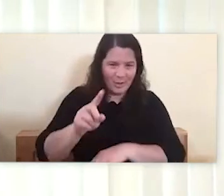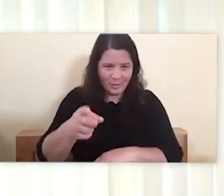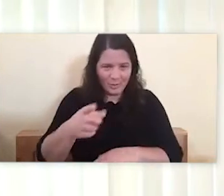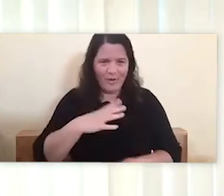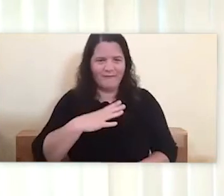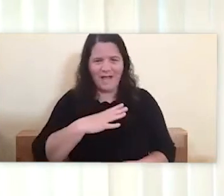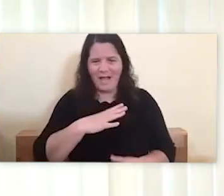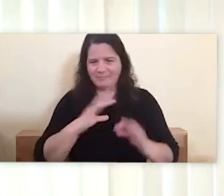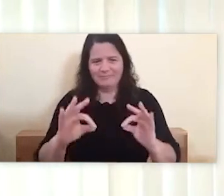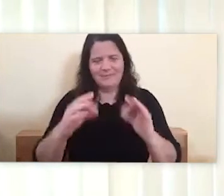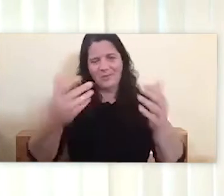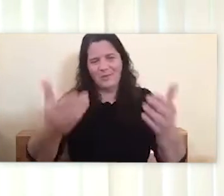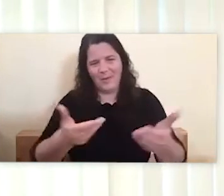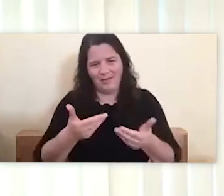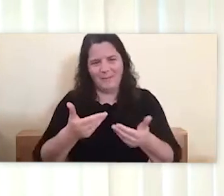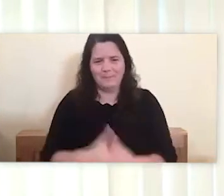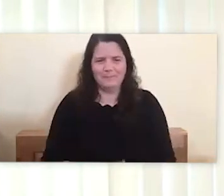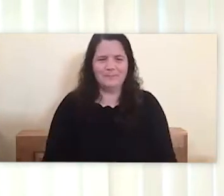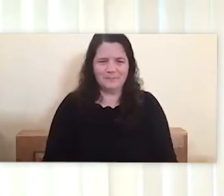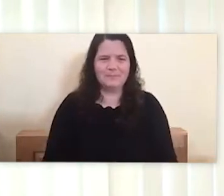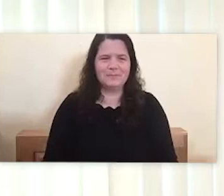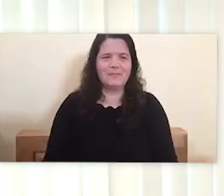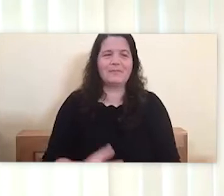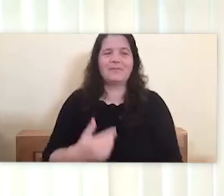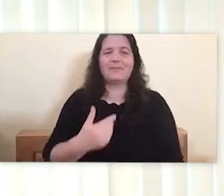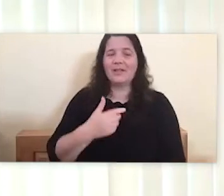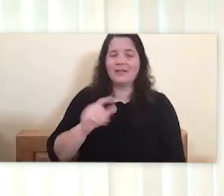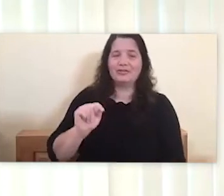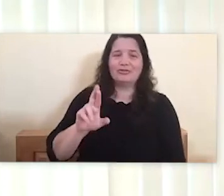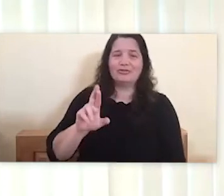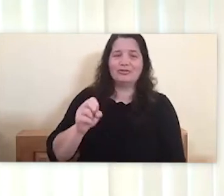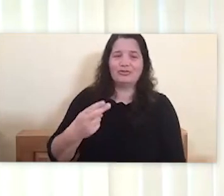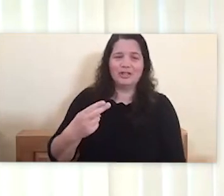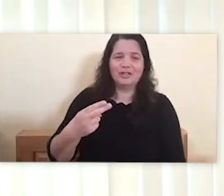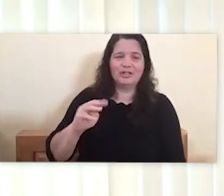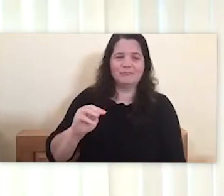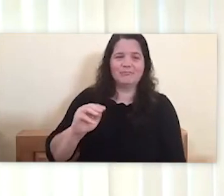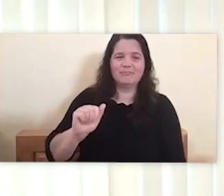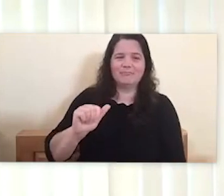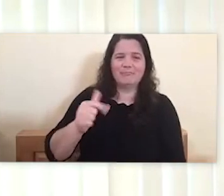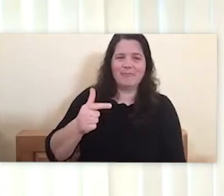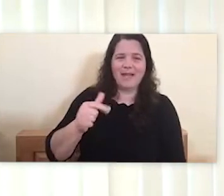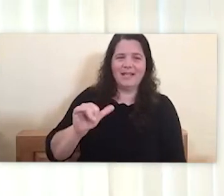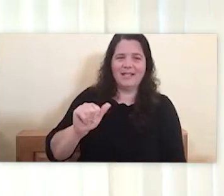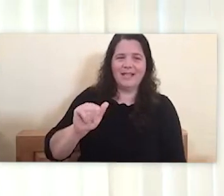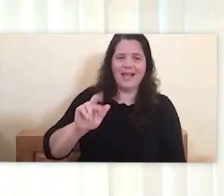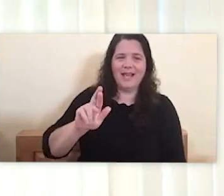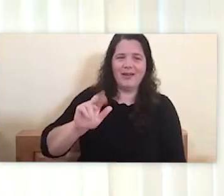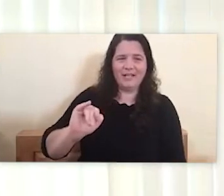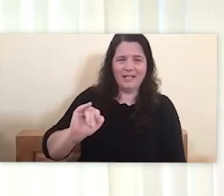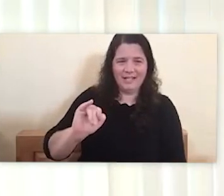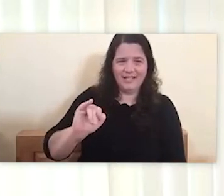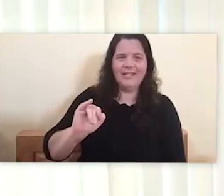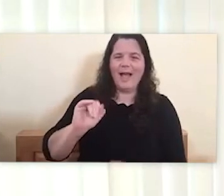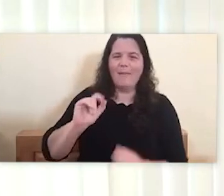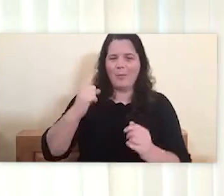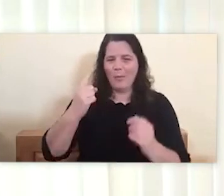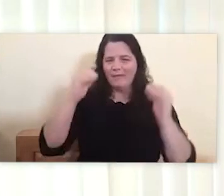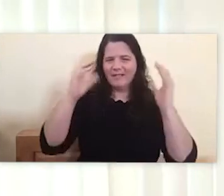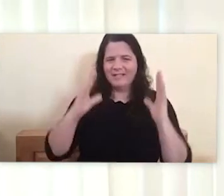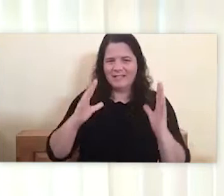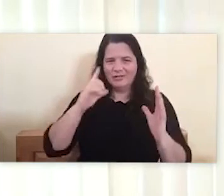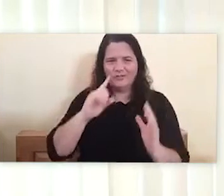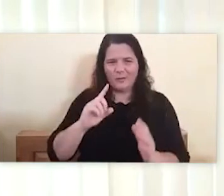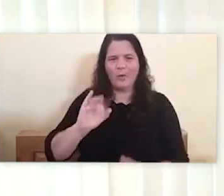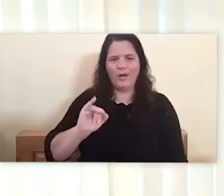everyone. I'm Trish McGarry, and one of the teachers in the Insight Meditation Community of